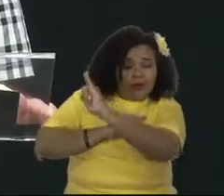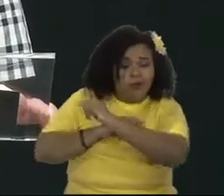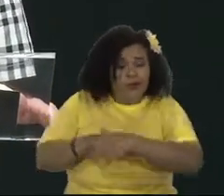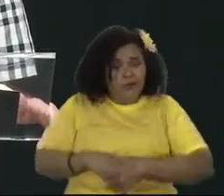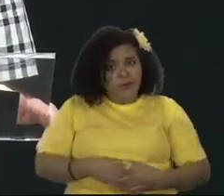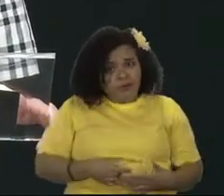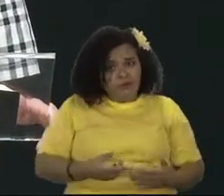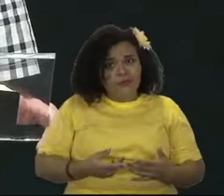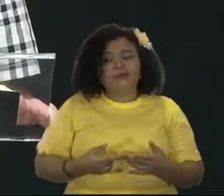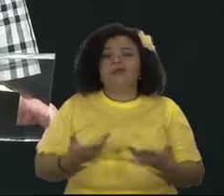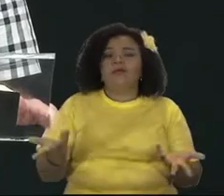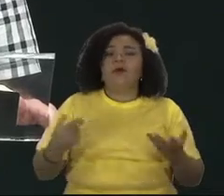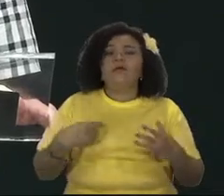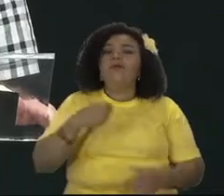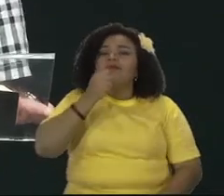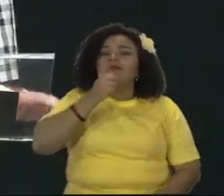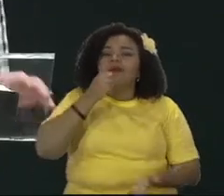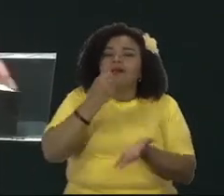The Old Testament